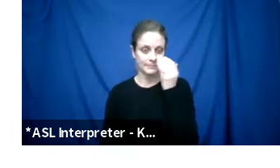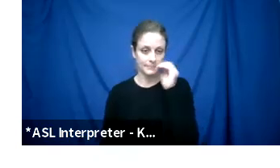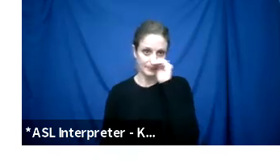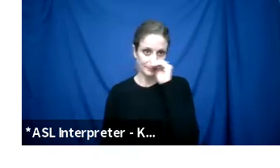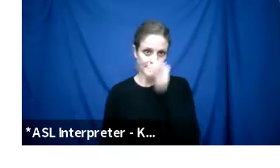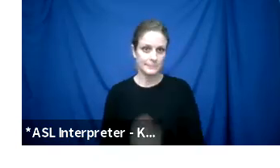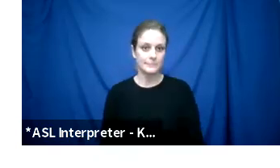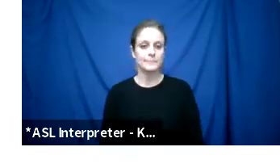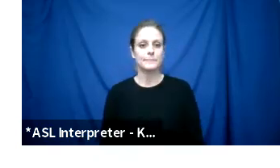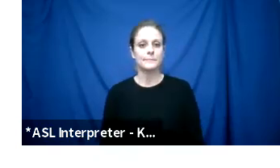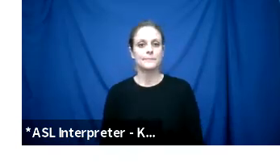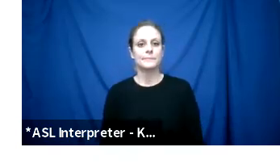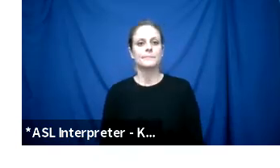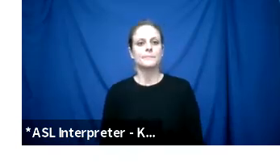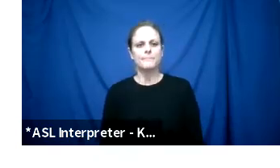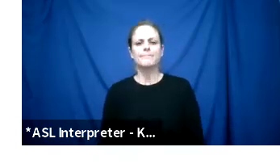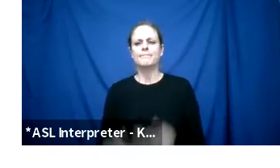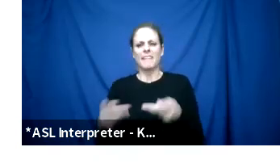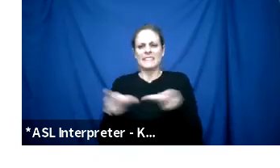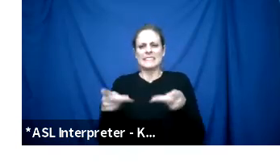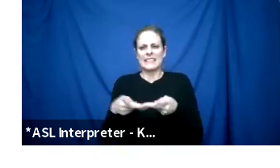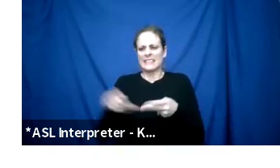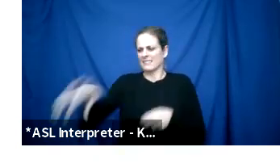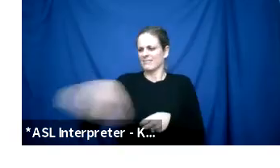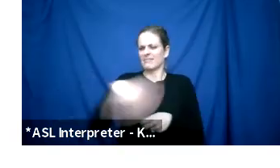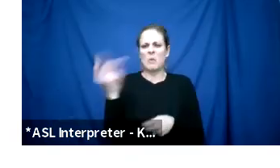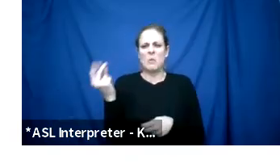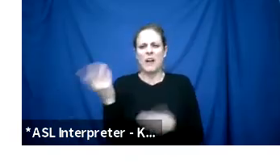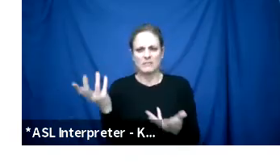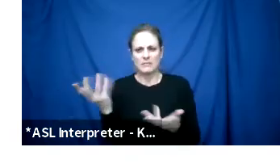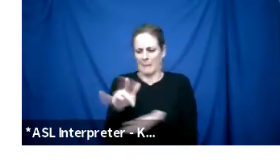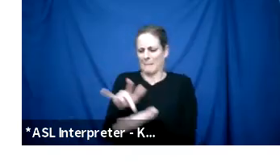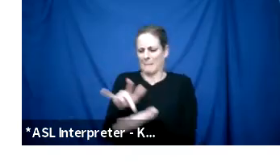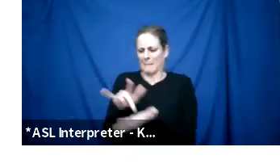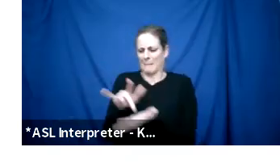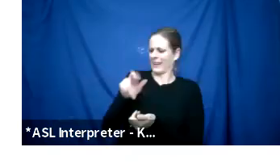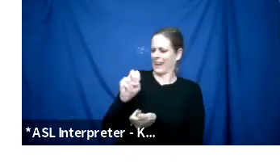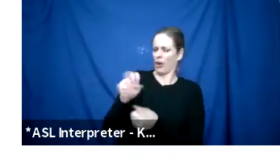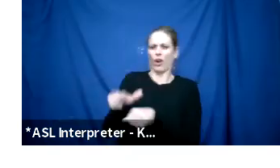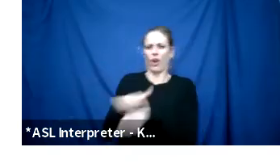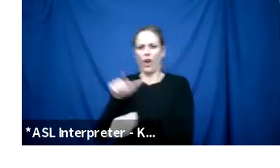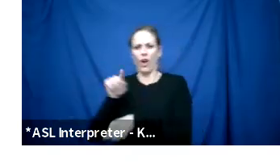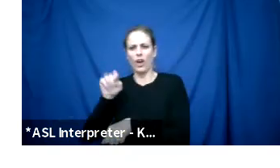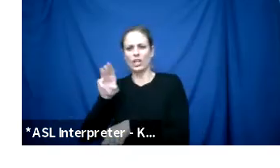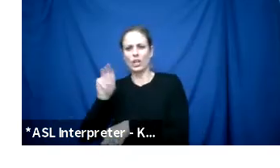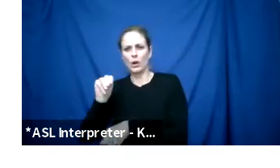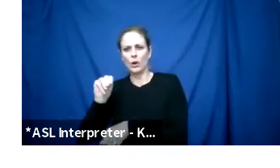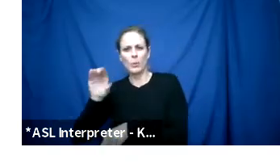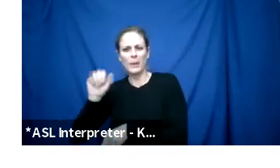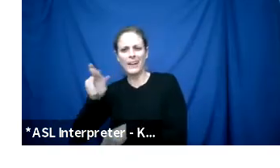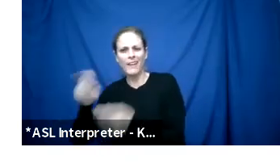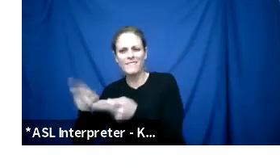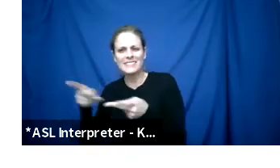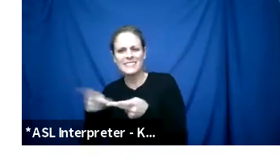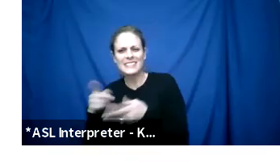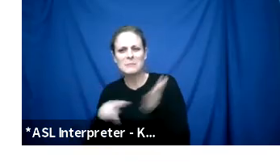All right. So what are we talking about when we look at medical care and long-term care facilities? Now, the type